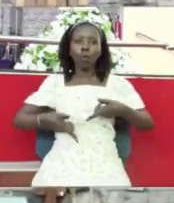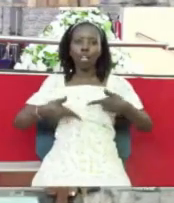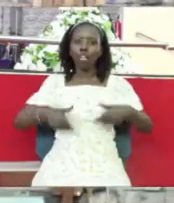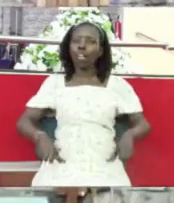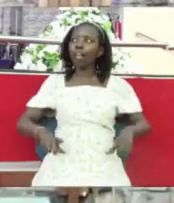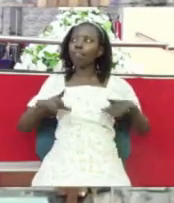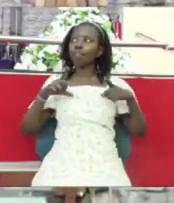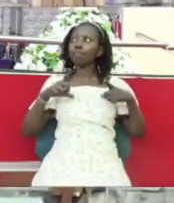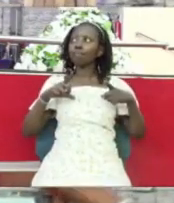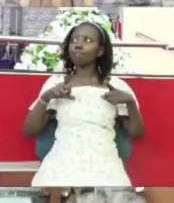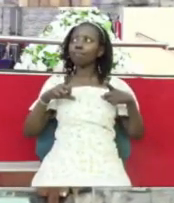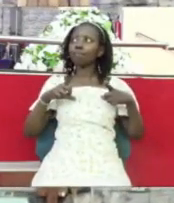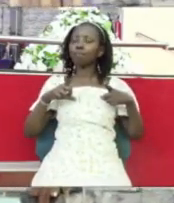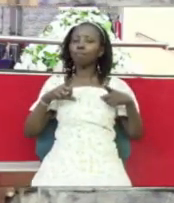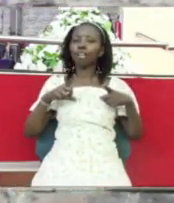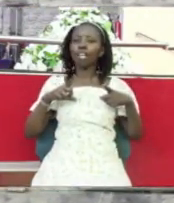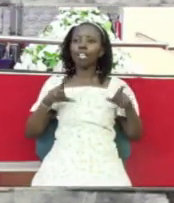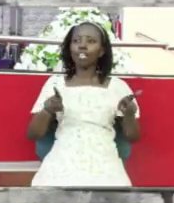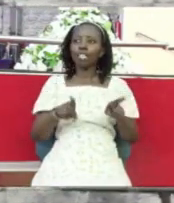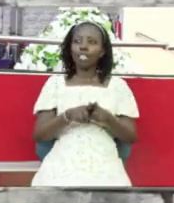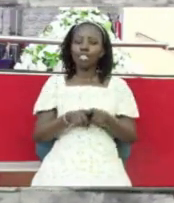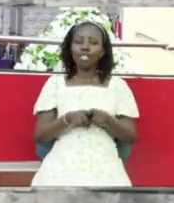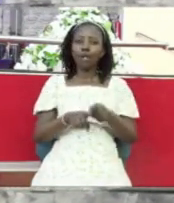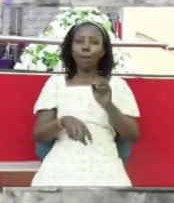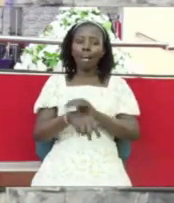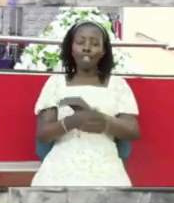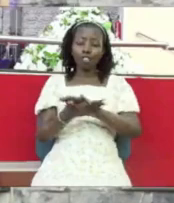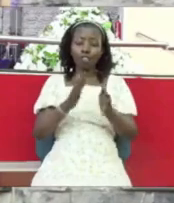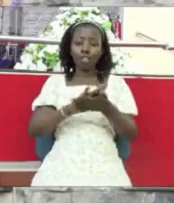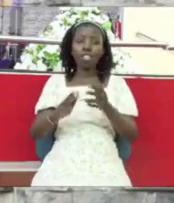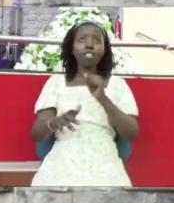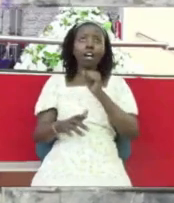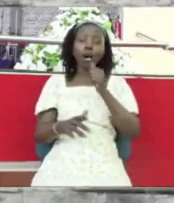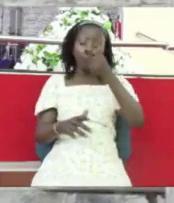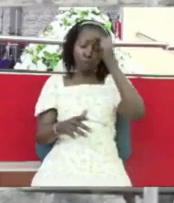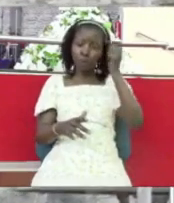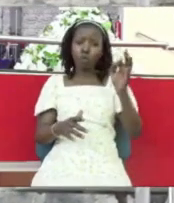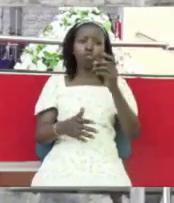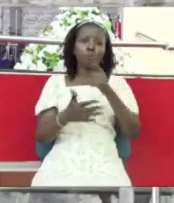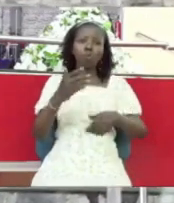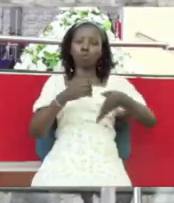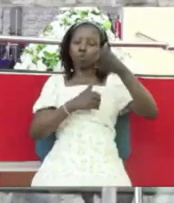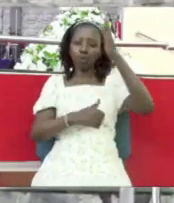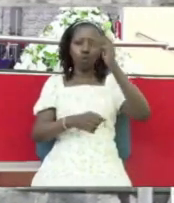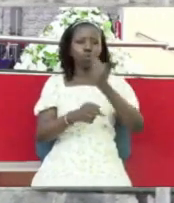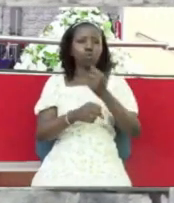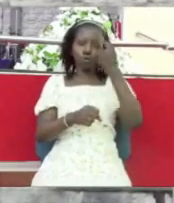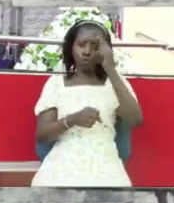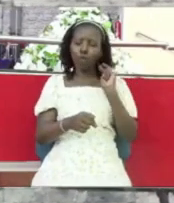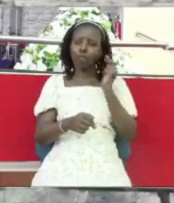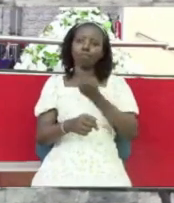are justified not because of what we did, but because of what he has done for us. And